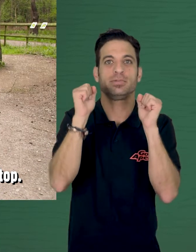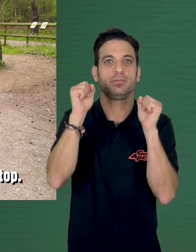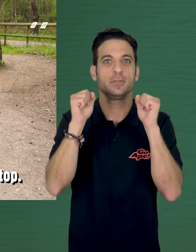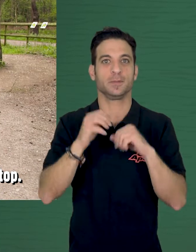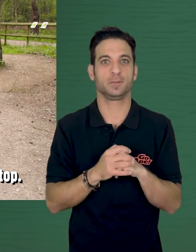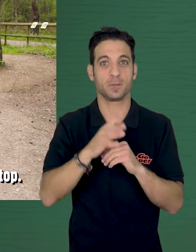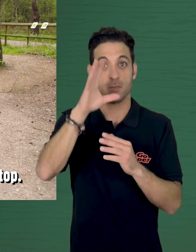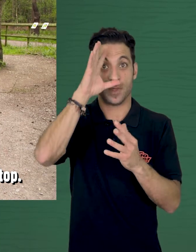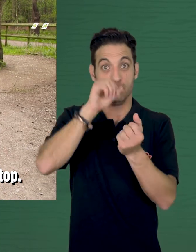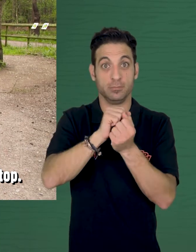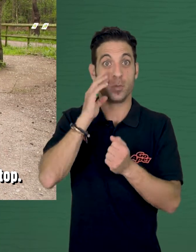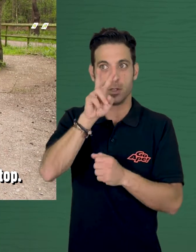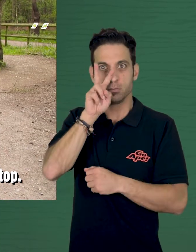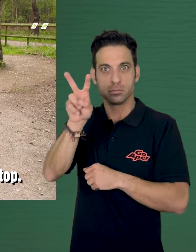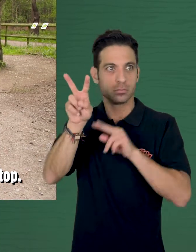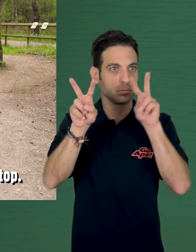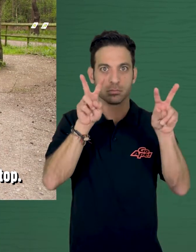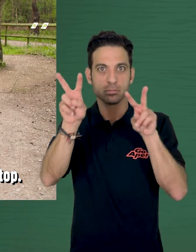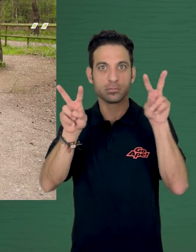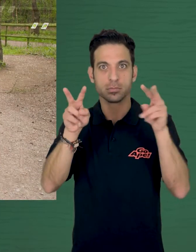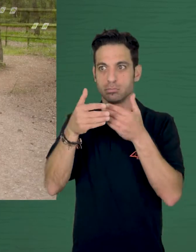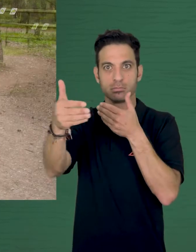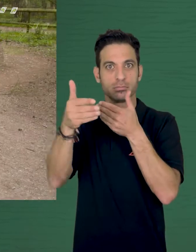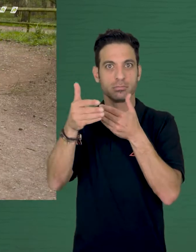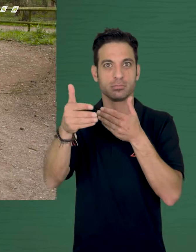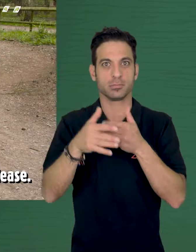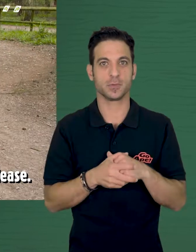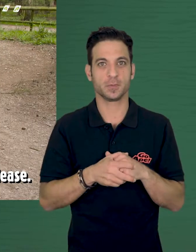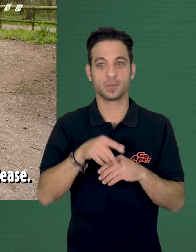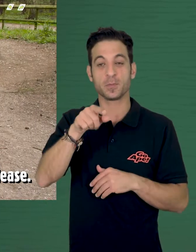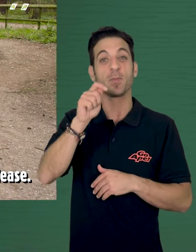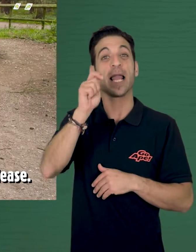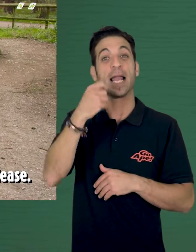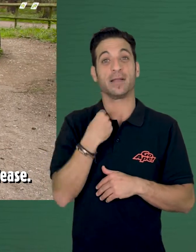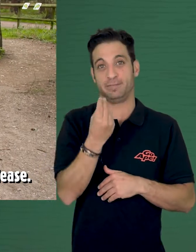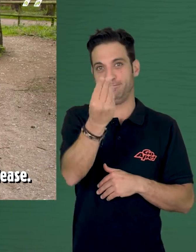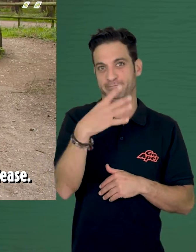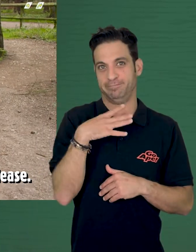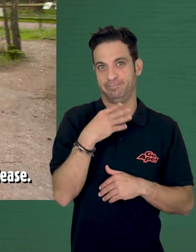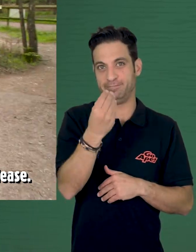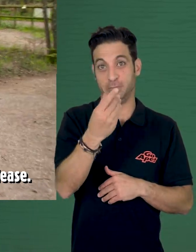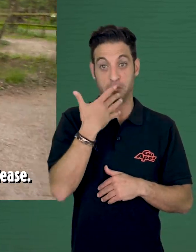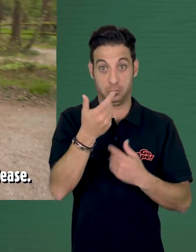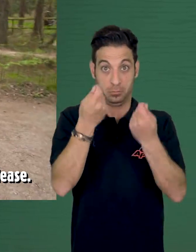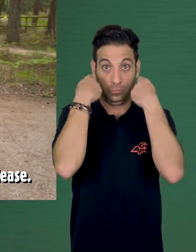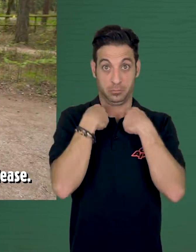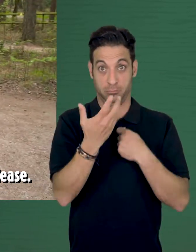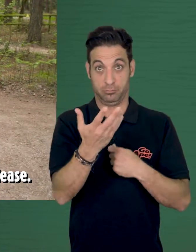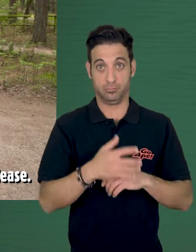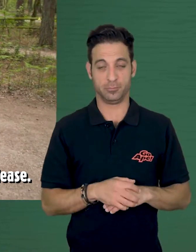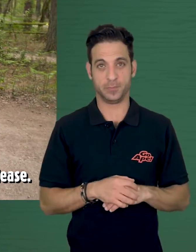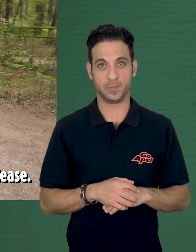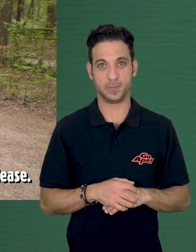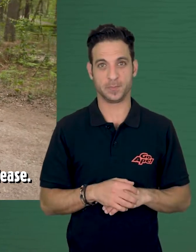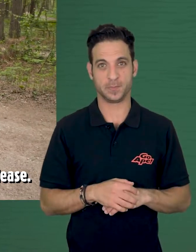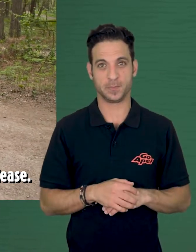going, maintain a good distance, and always be prepared to stop. This key is for you. Okay. So if you pop that around your neck first